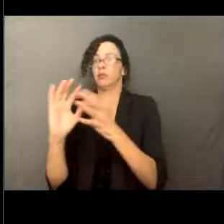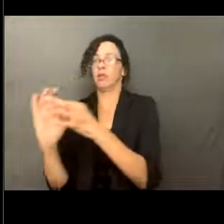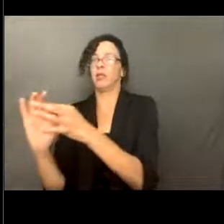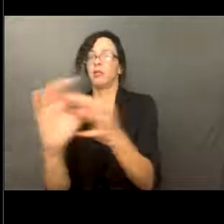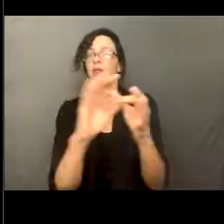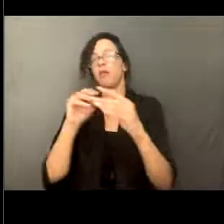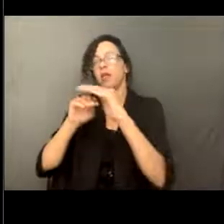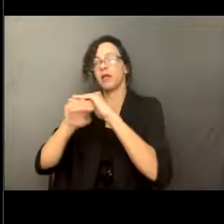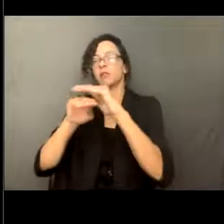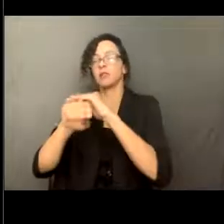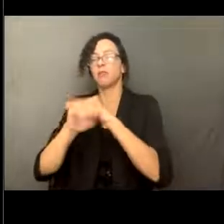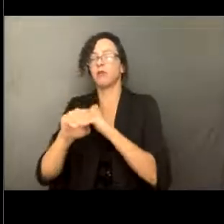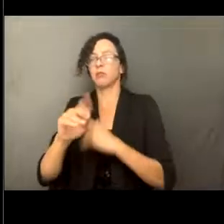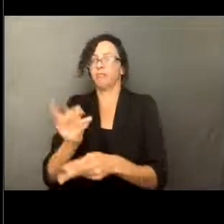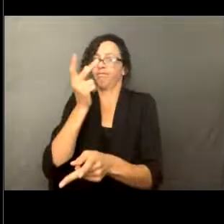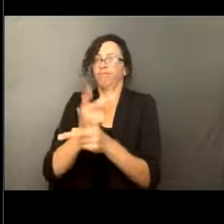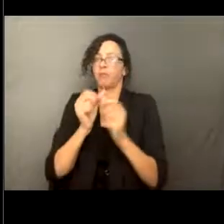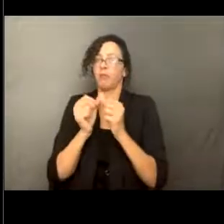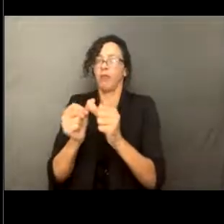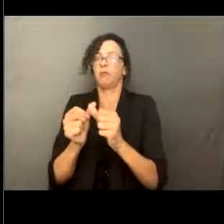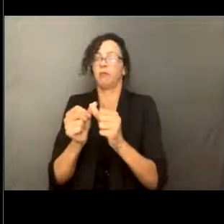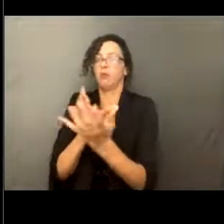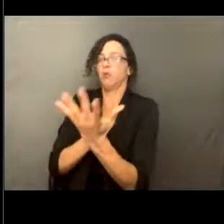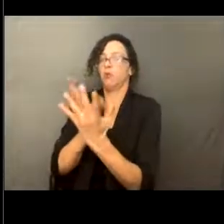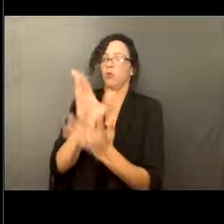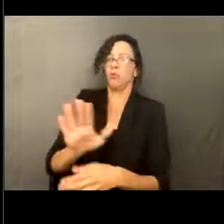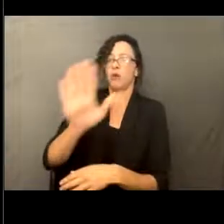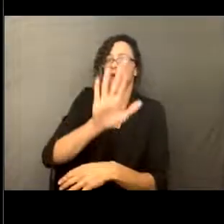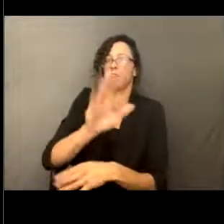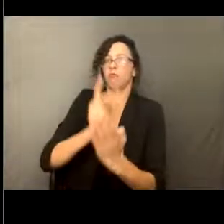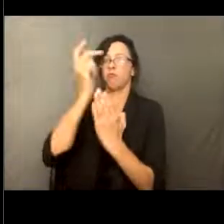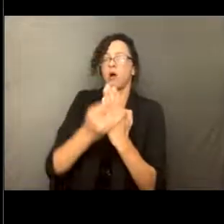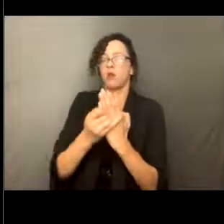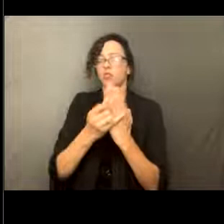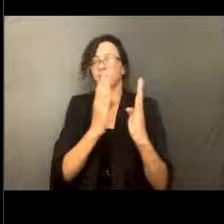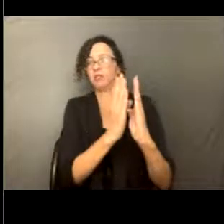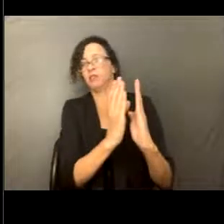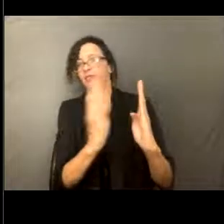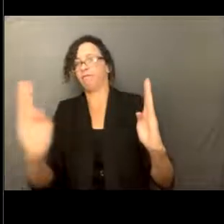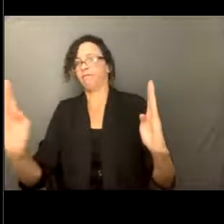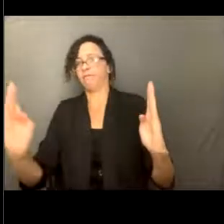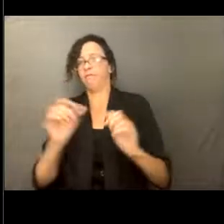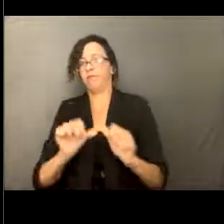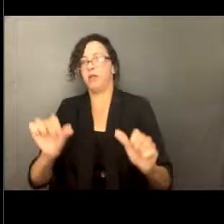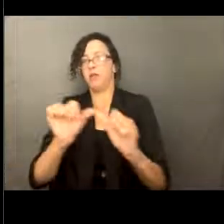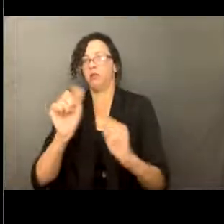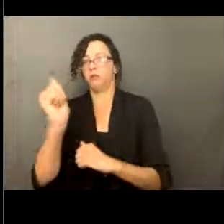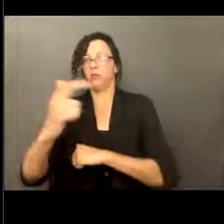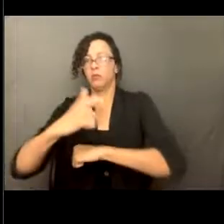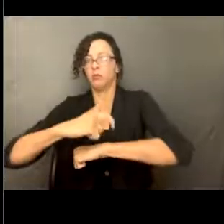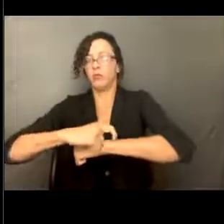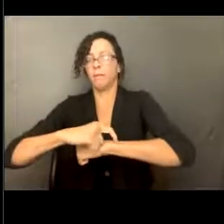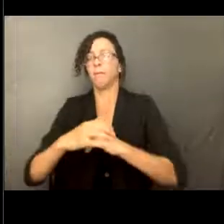accessibility is maintained throughout the project limits at all times. Next slide.